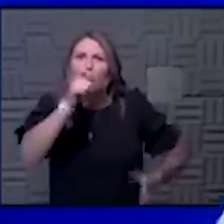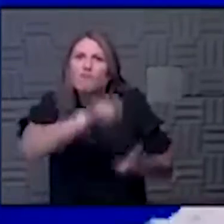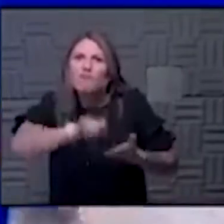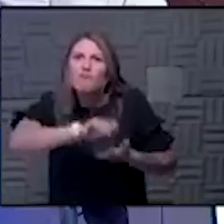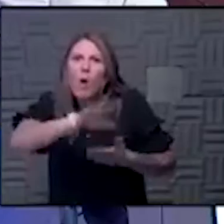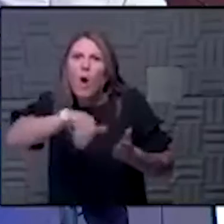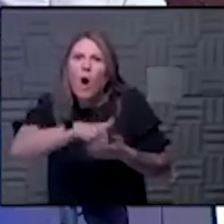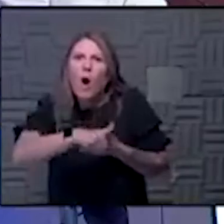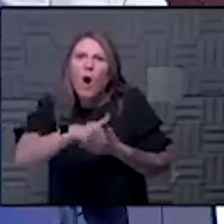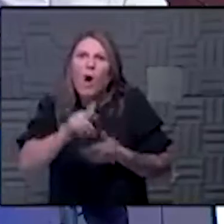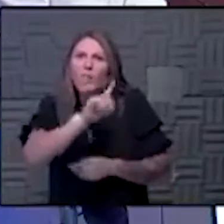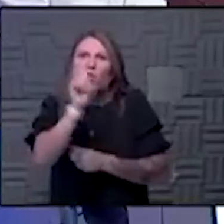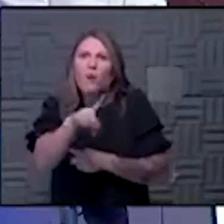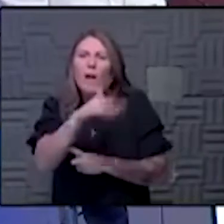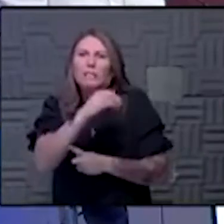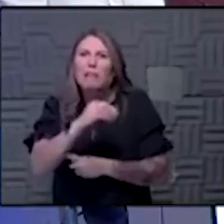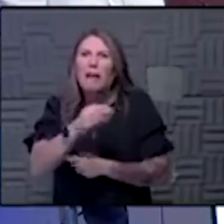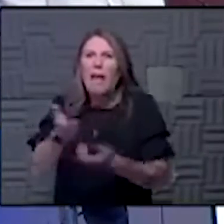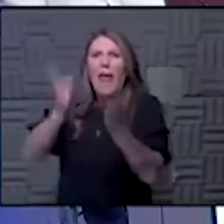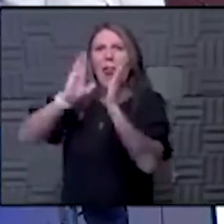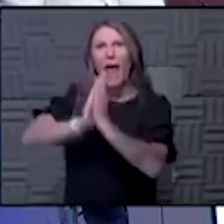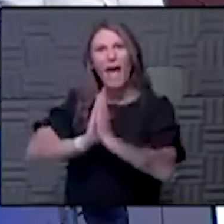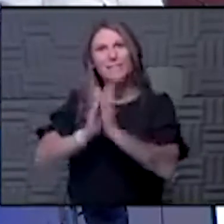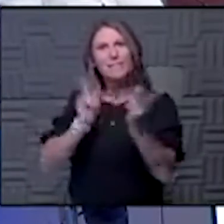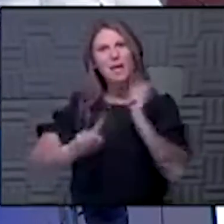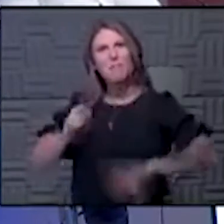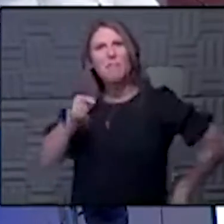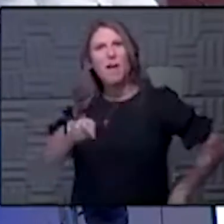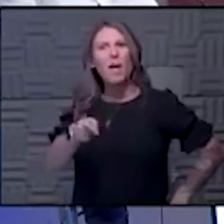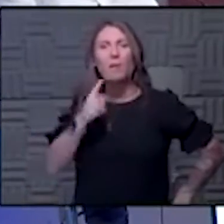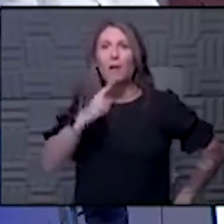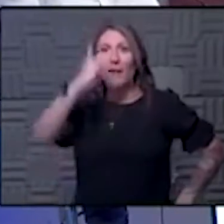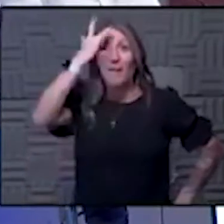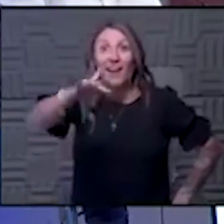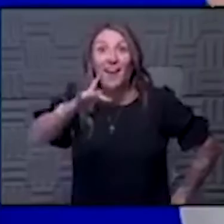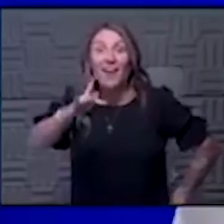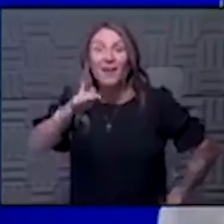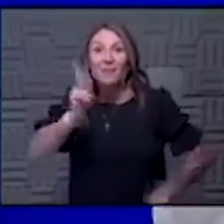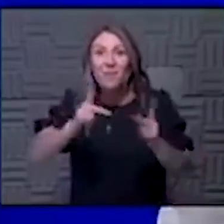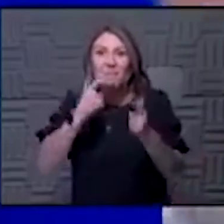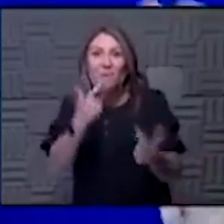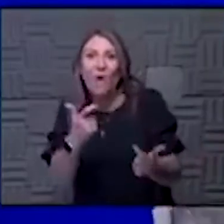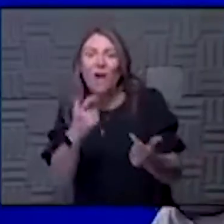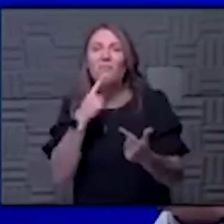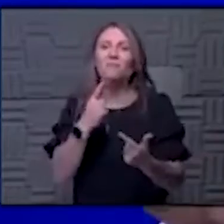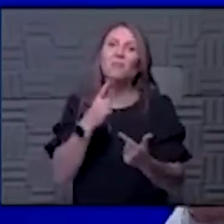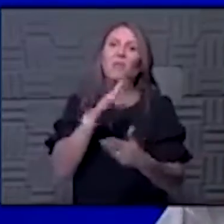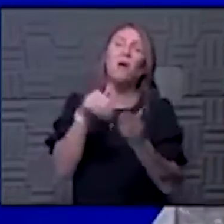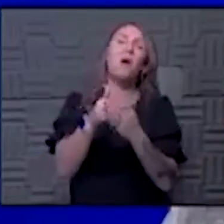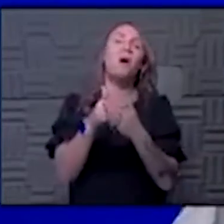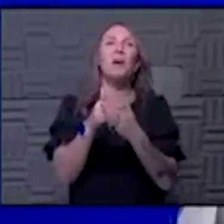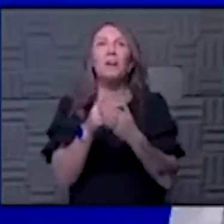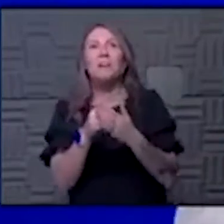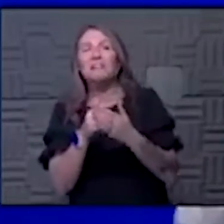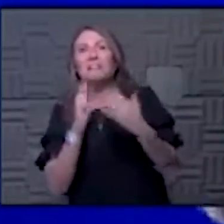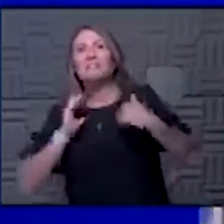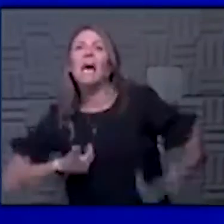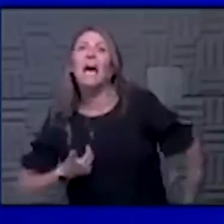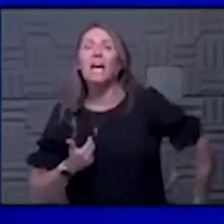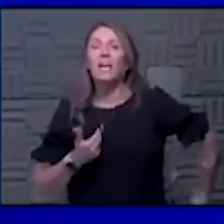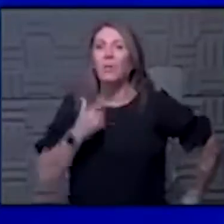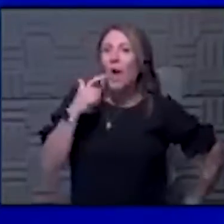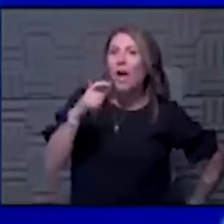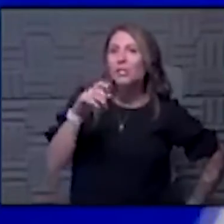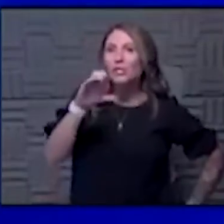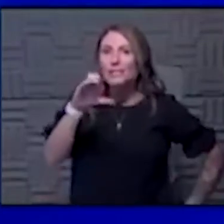all these people in today? Intelligent viewers. My Intelligent goodness. viewers. I think they all got tired of CNN or Fox, and they're watching